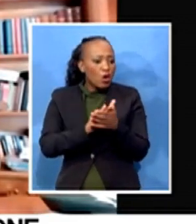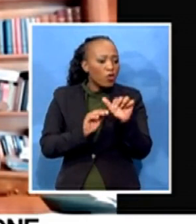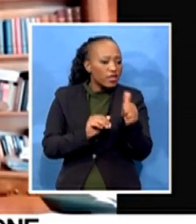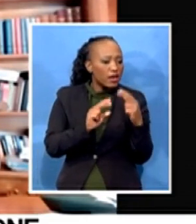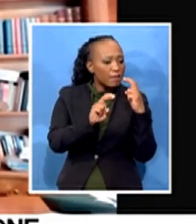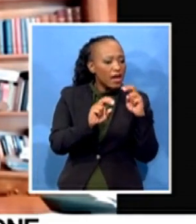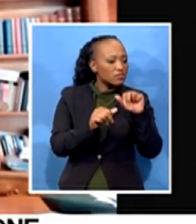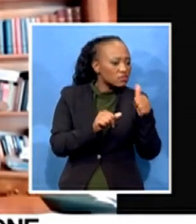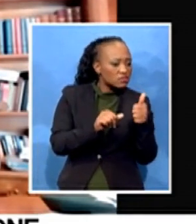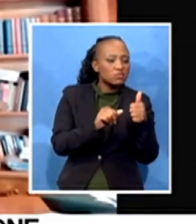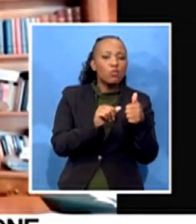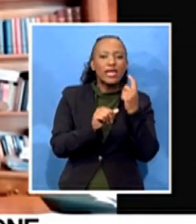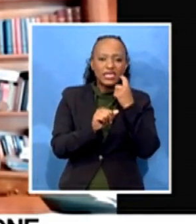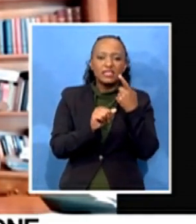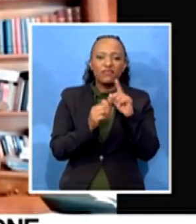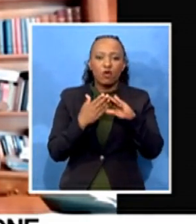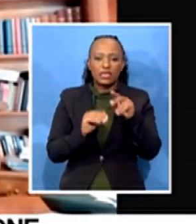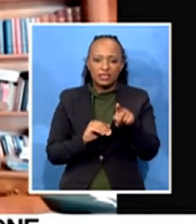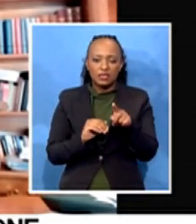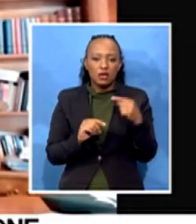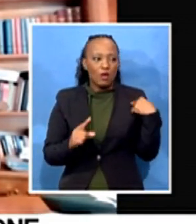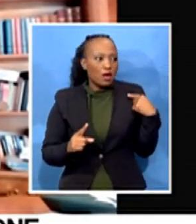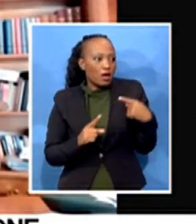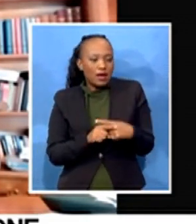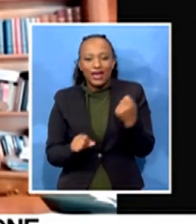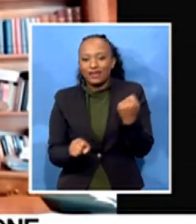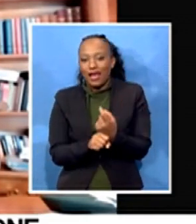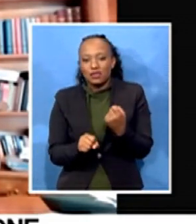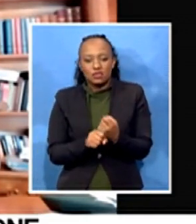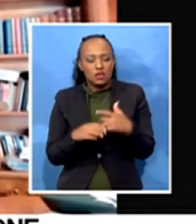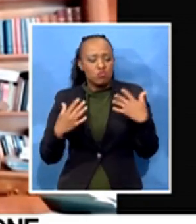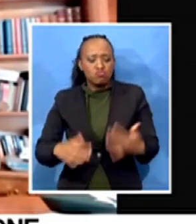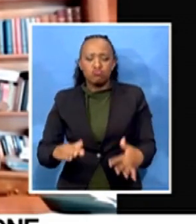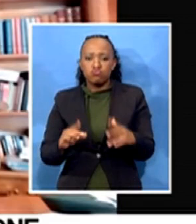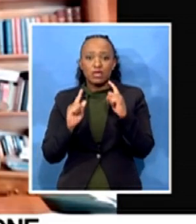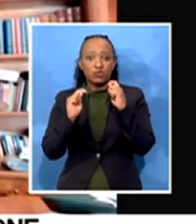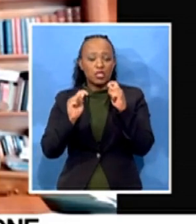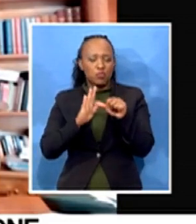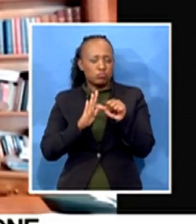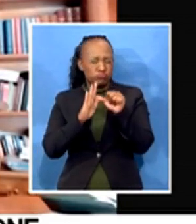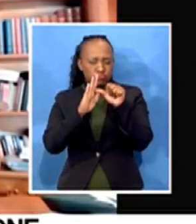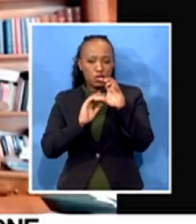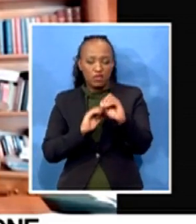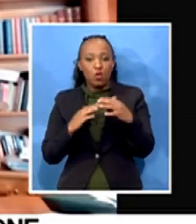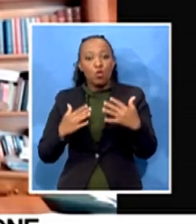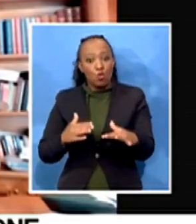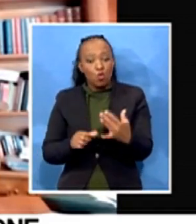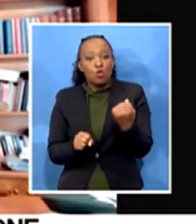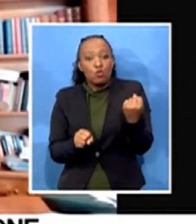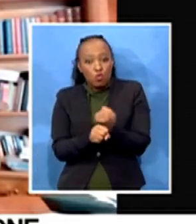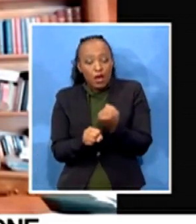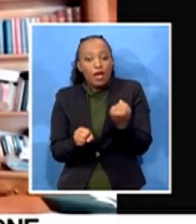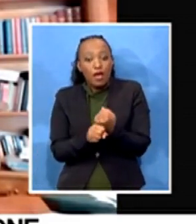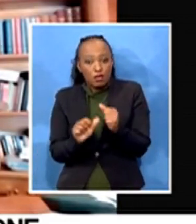a lifeline to our people. You are making a difference in the lives of